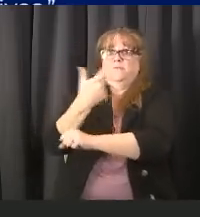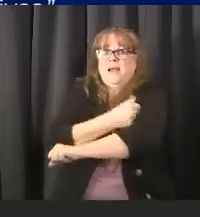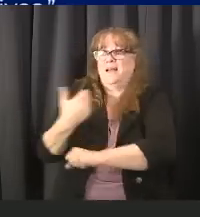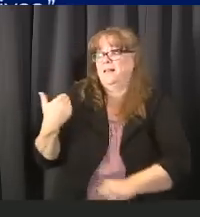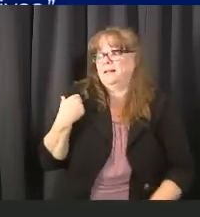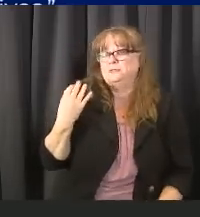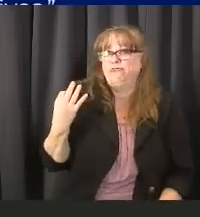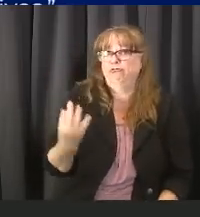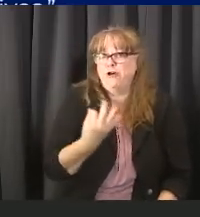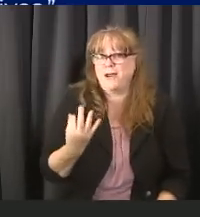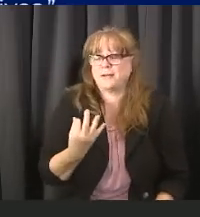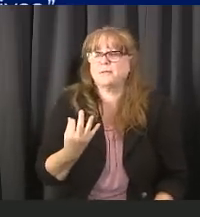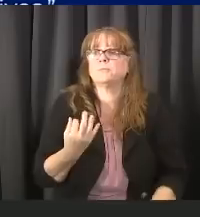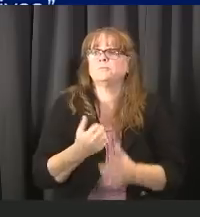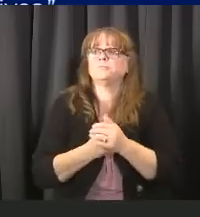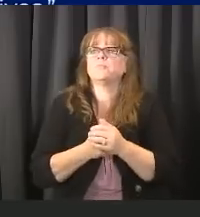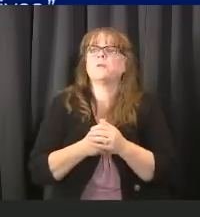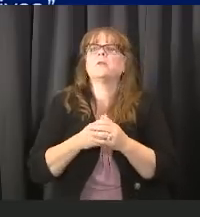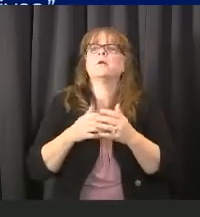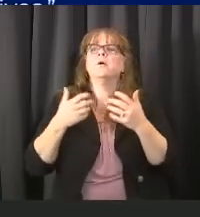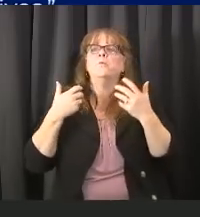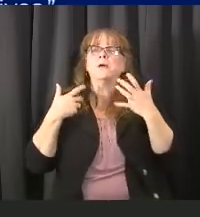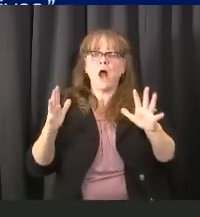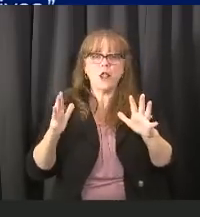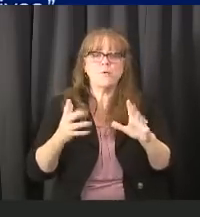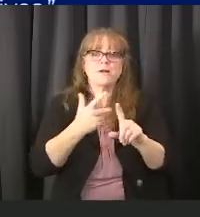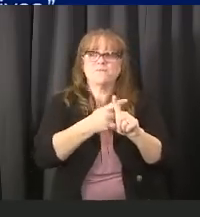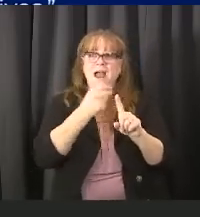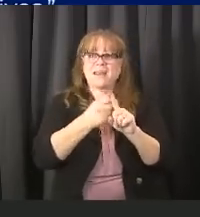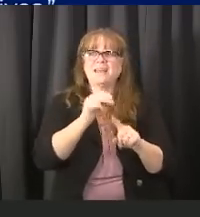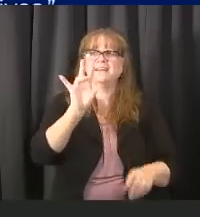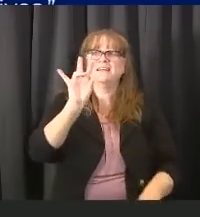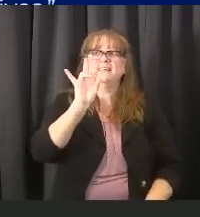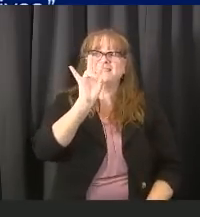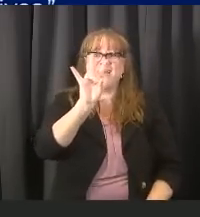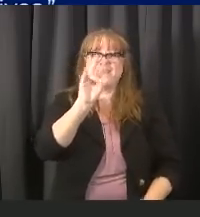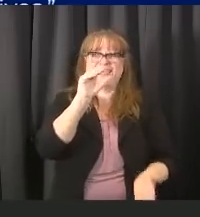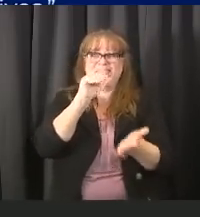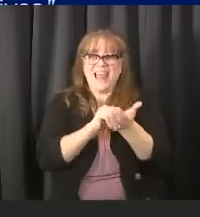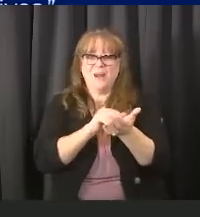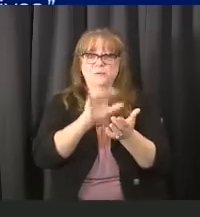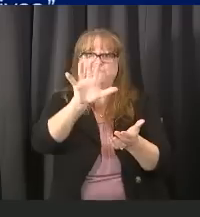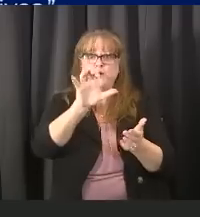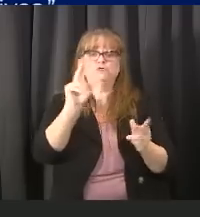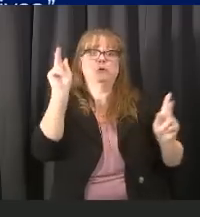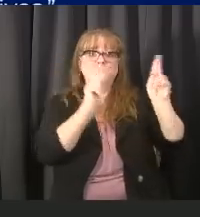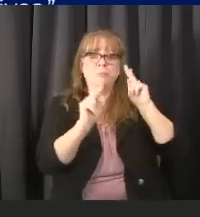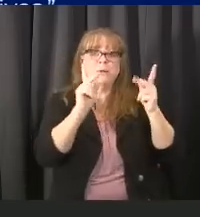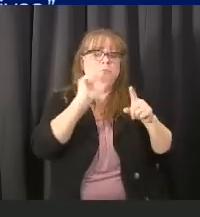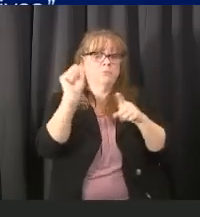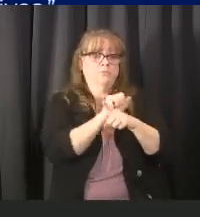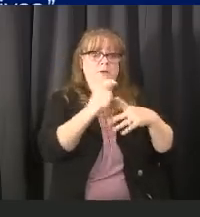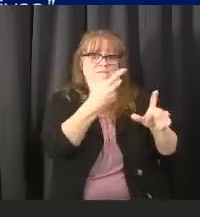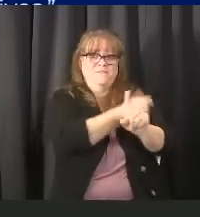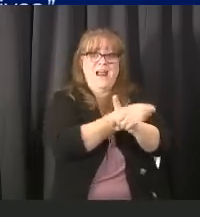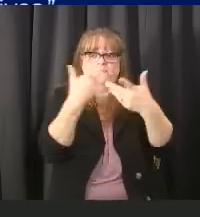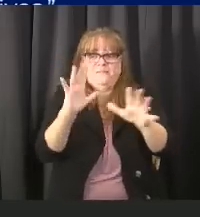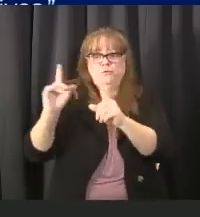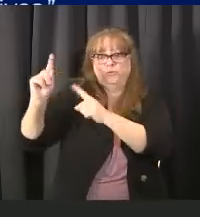25,736 doses internally. 98% of those that have received the first dose have already scheduled their second